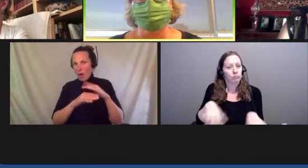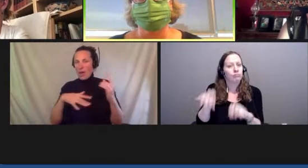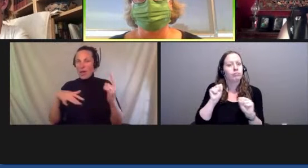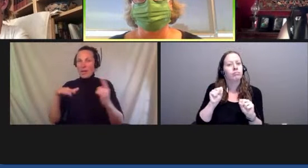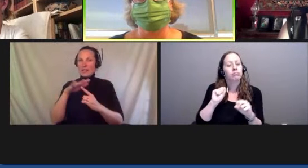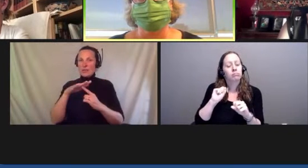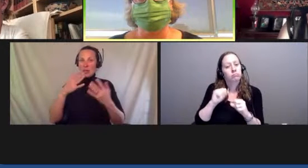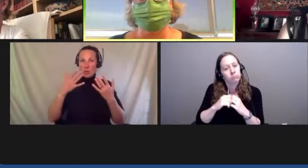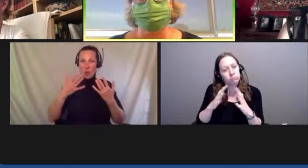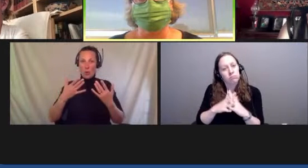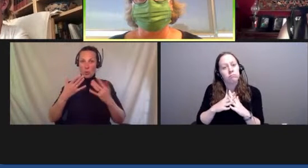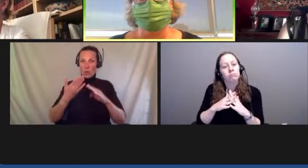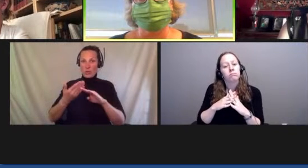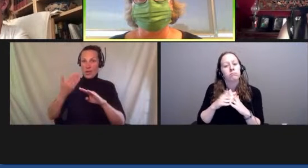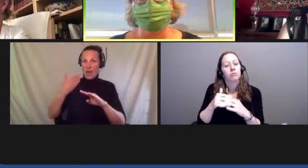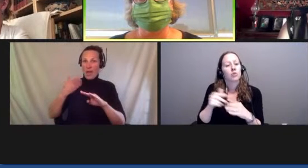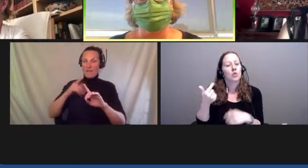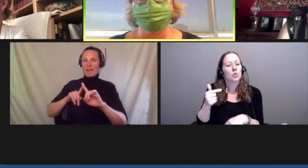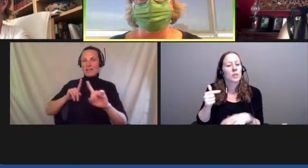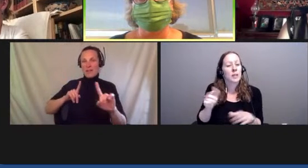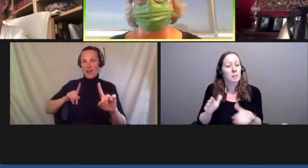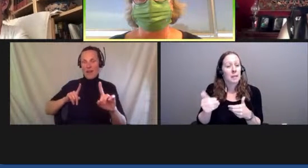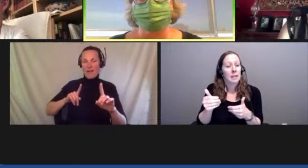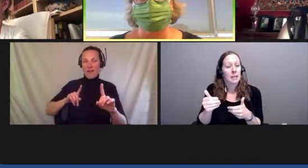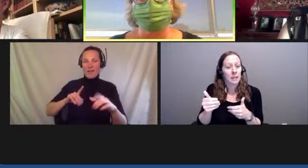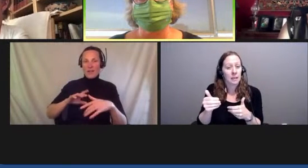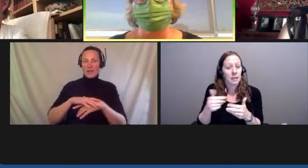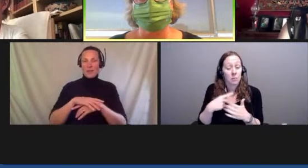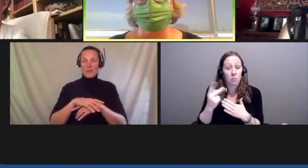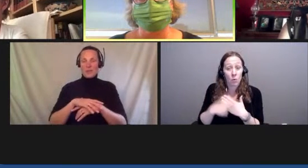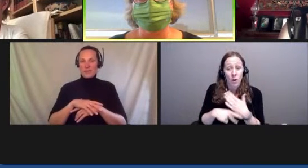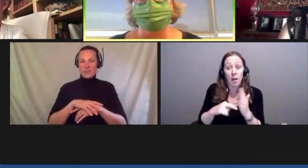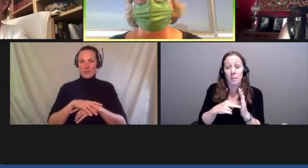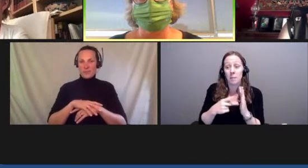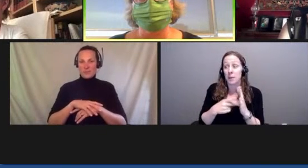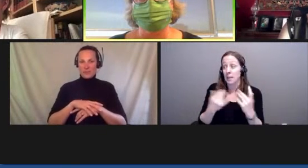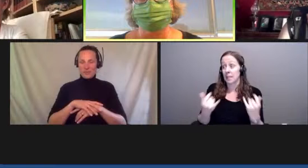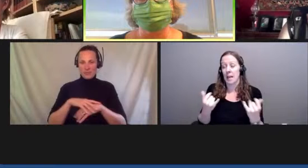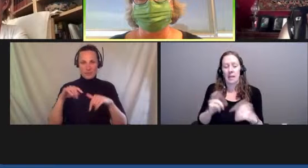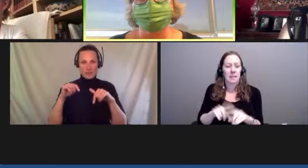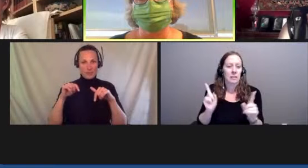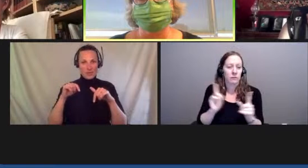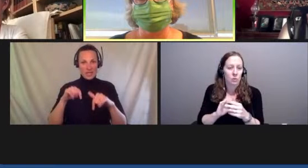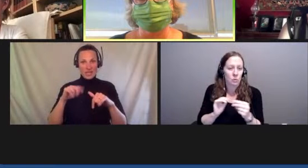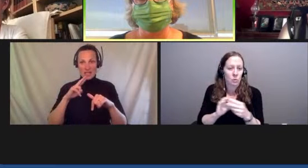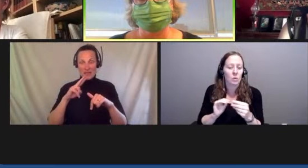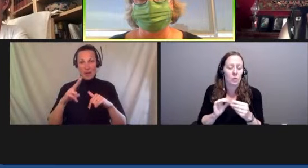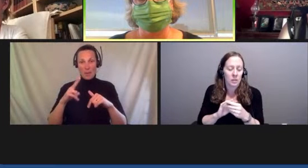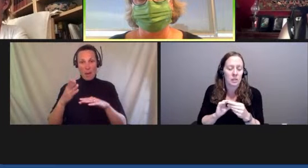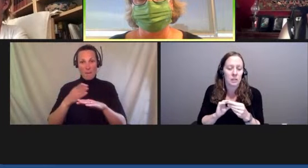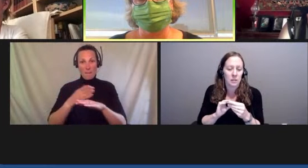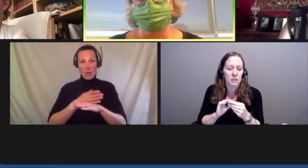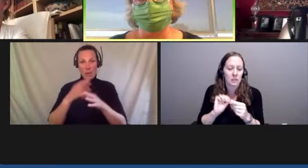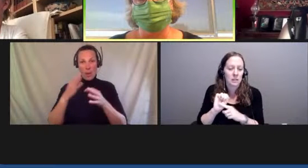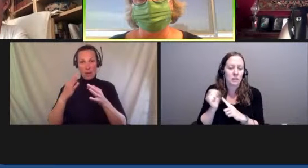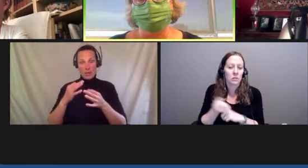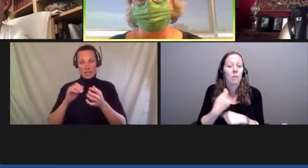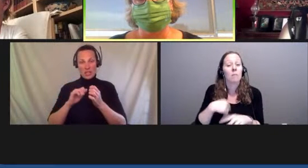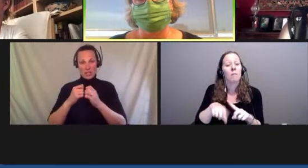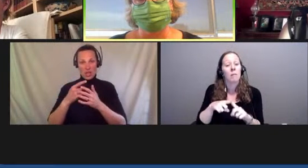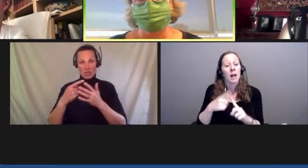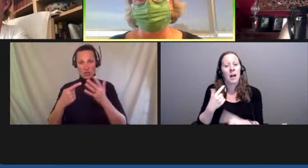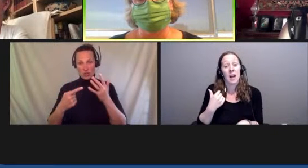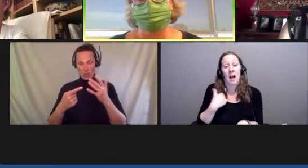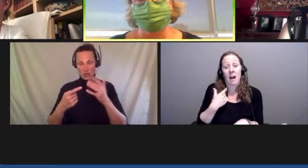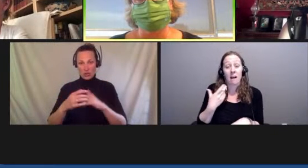so no local capacity available. It's a different story today. Also having experience or over a decade